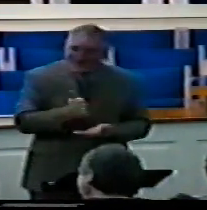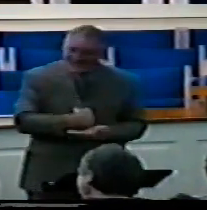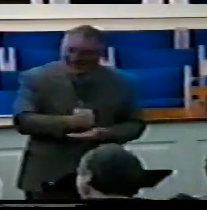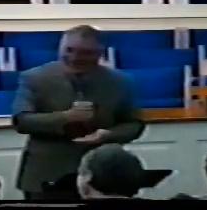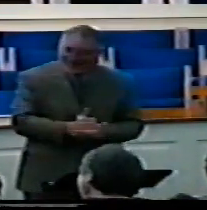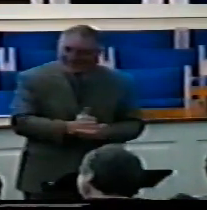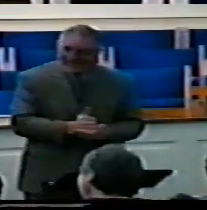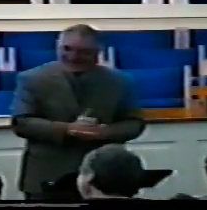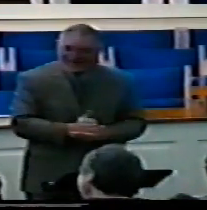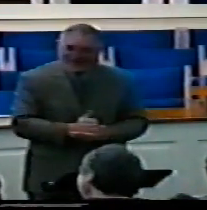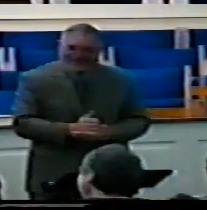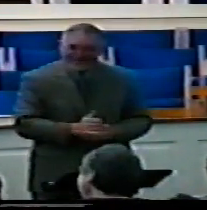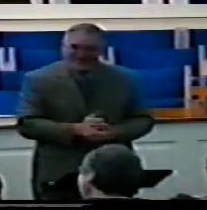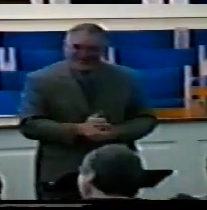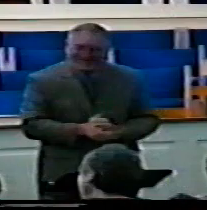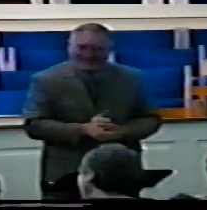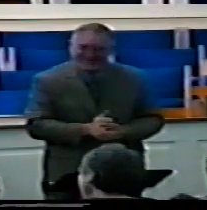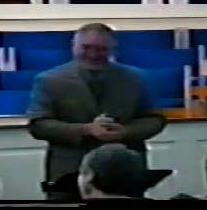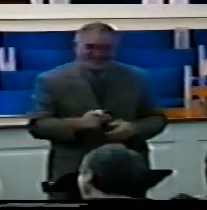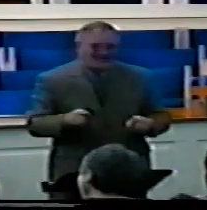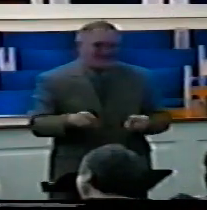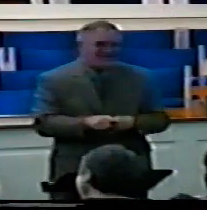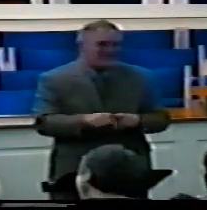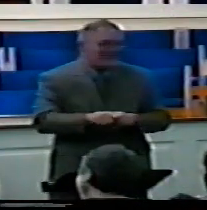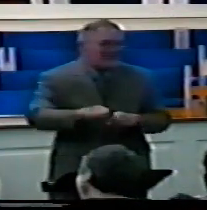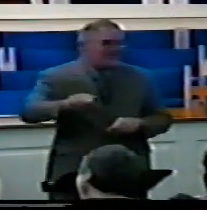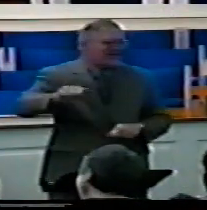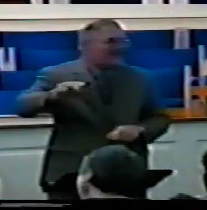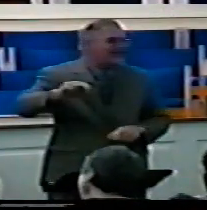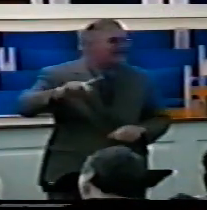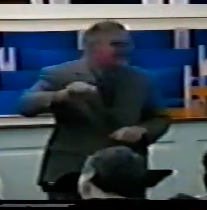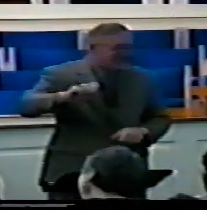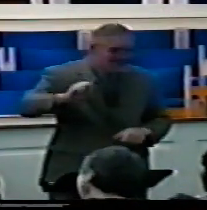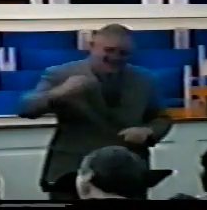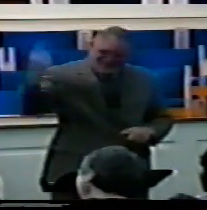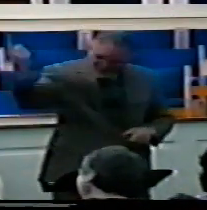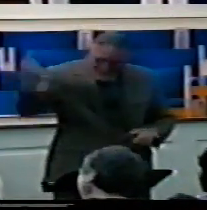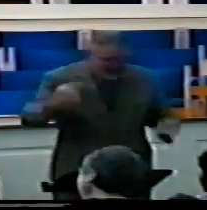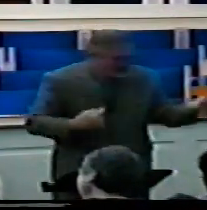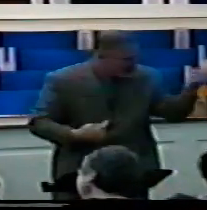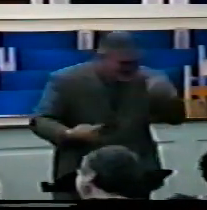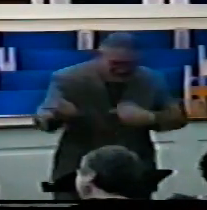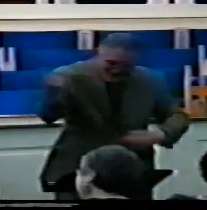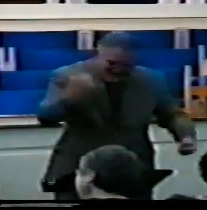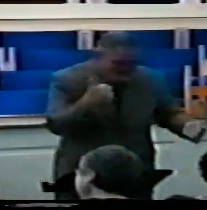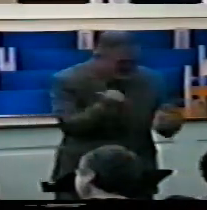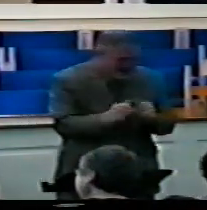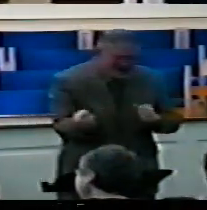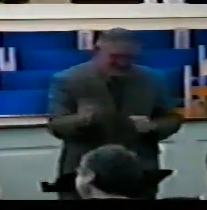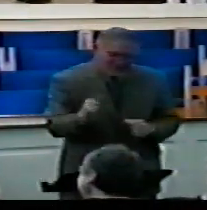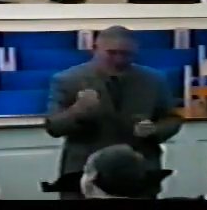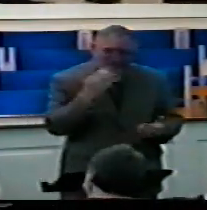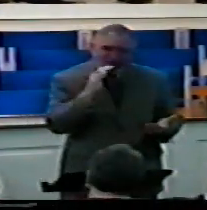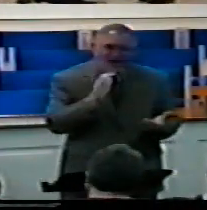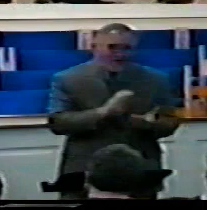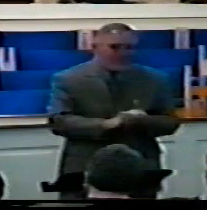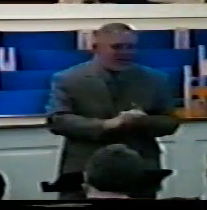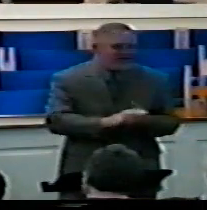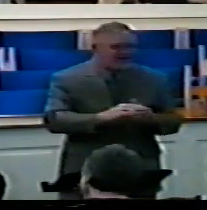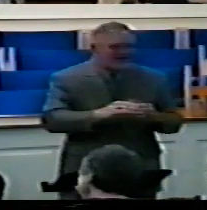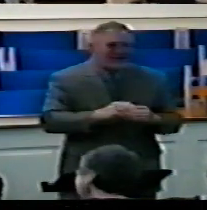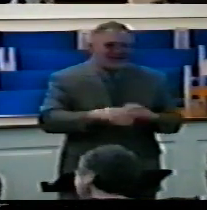mountain. It was like ants coming off that hillside. They come down off that hillside. My wife got out of the